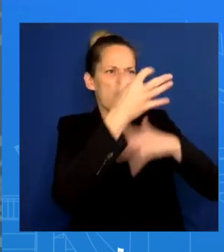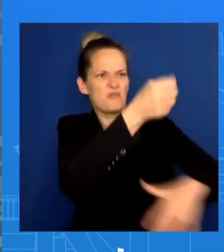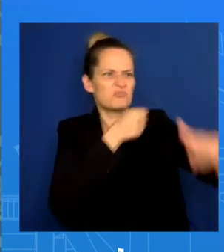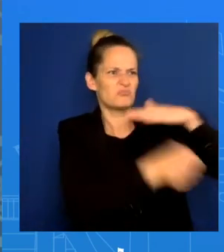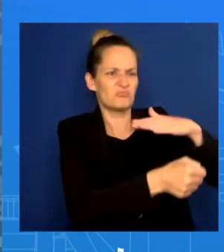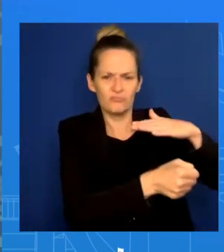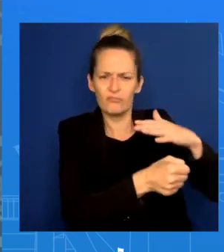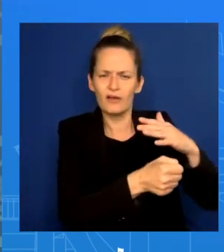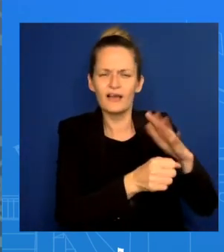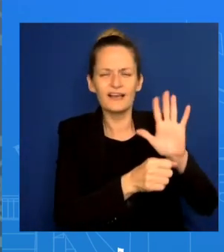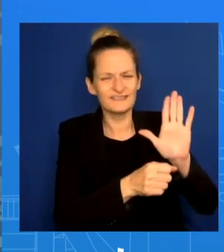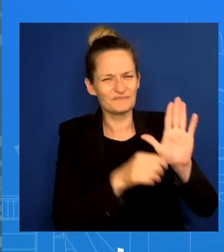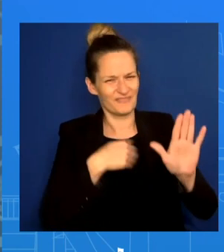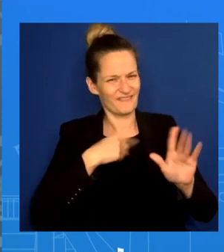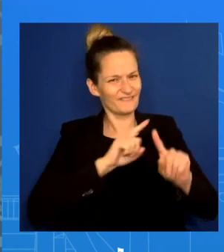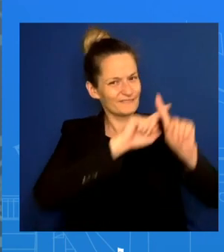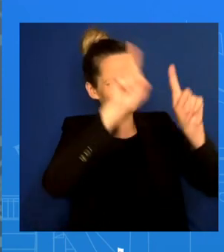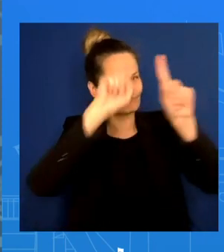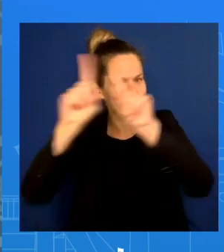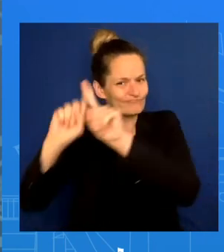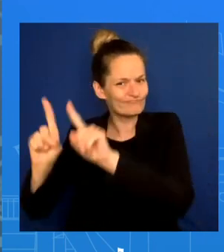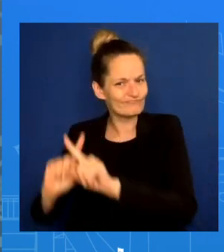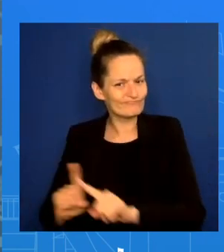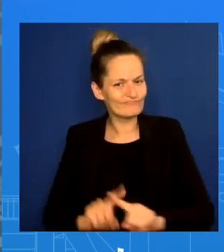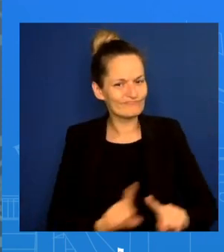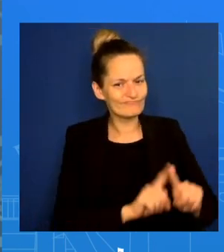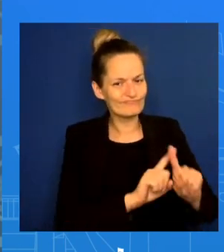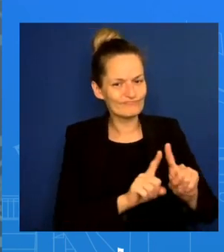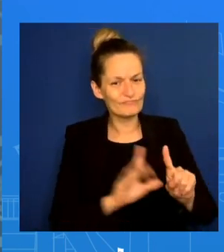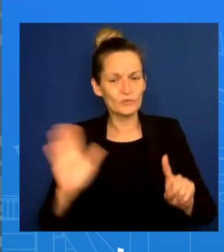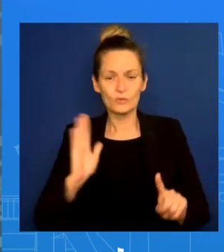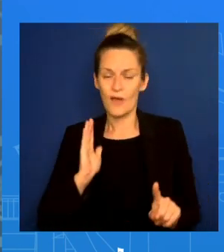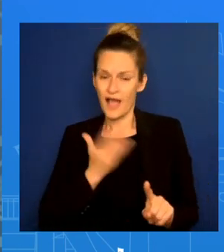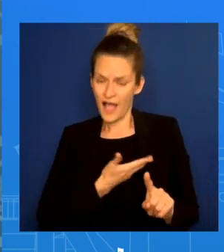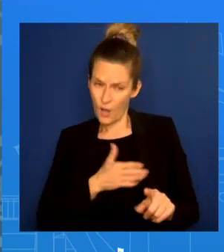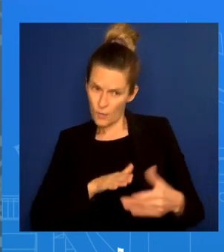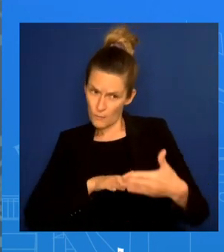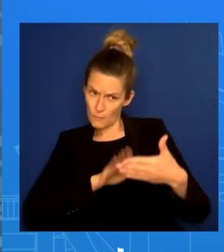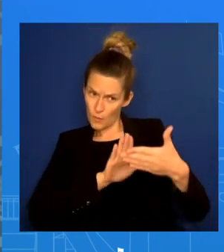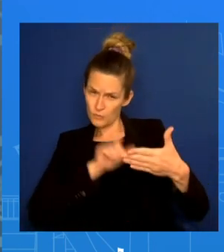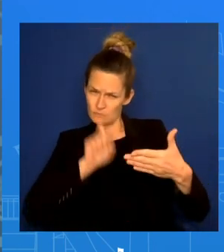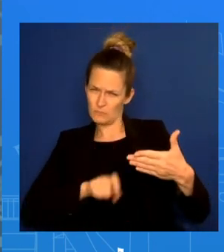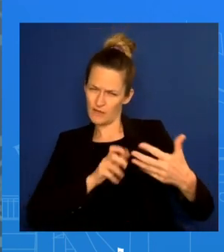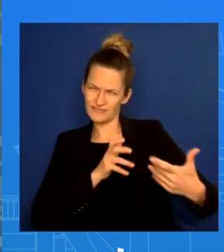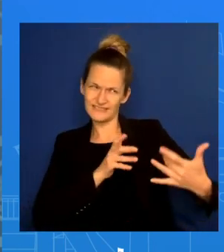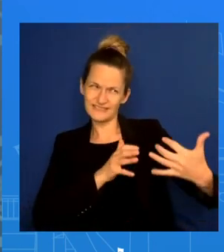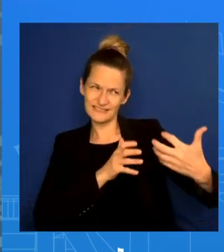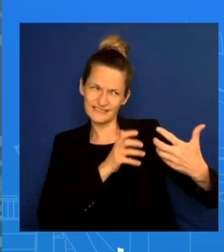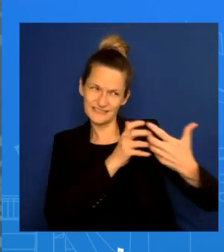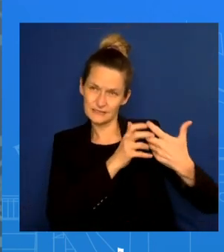very hard to be very careful in the public sphere about how much we say.